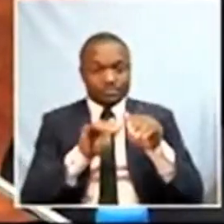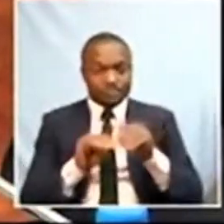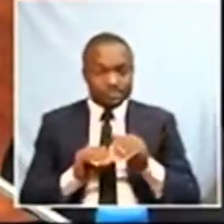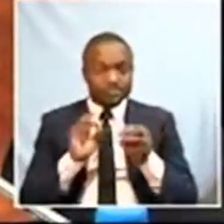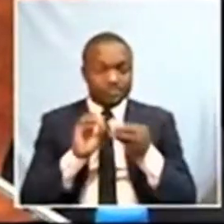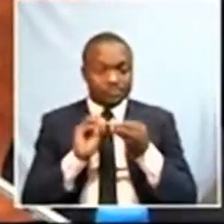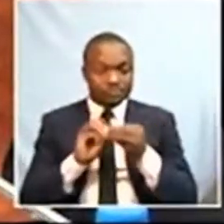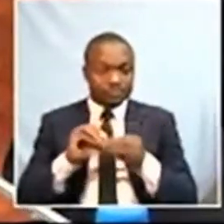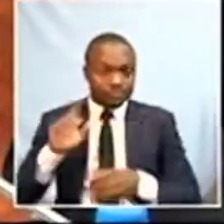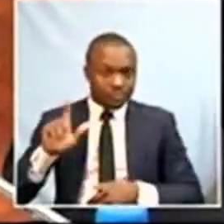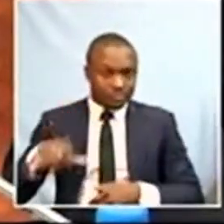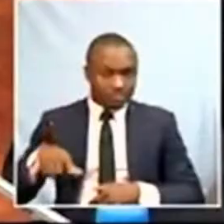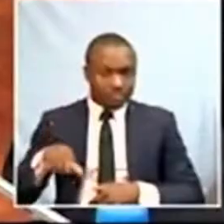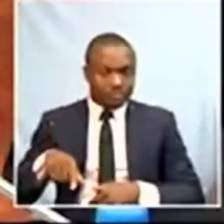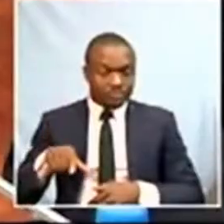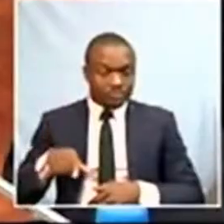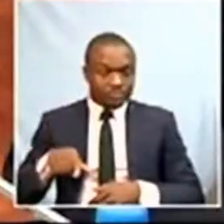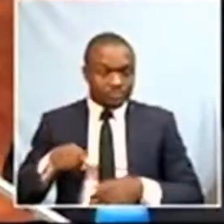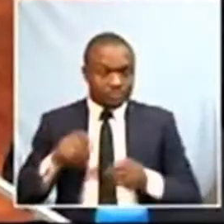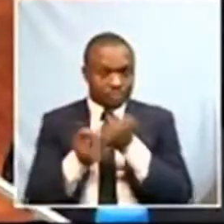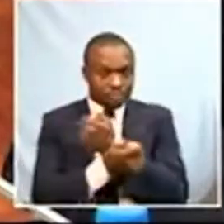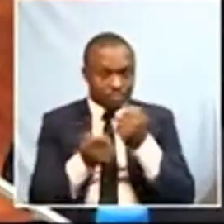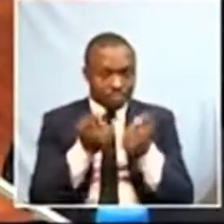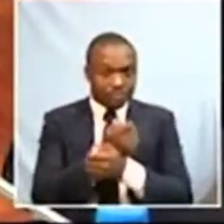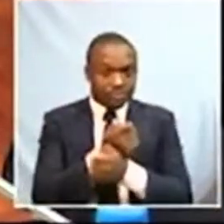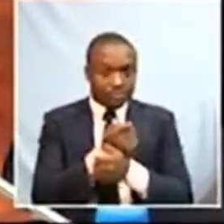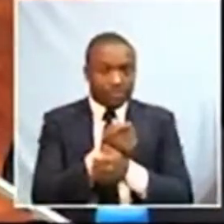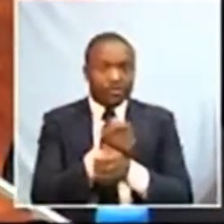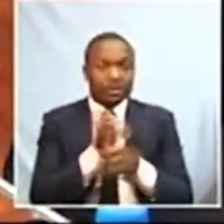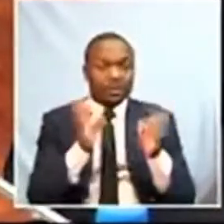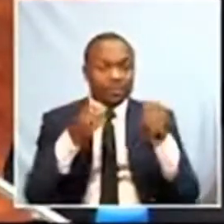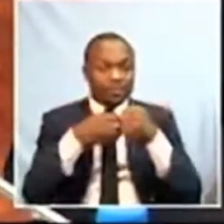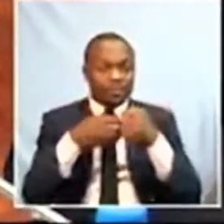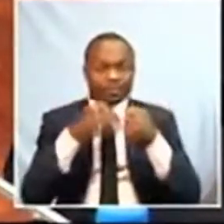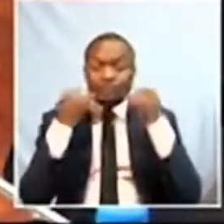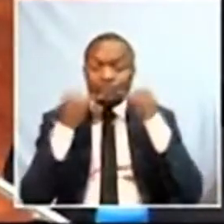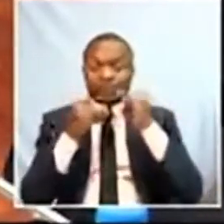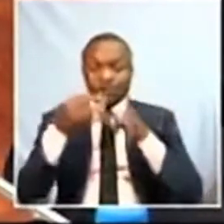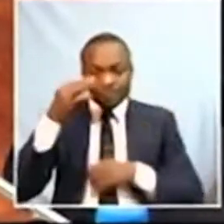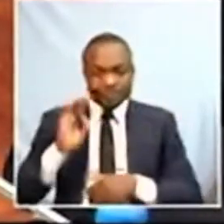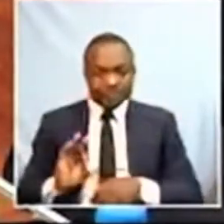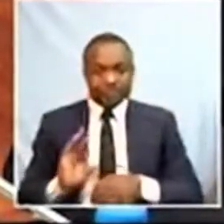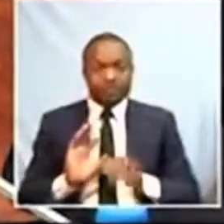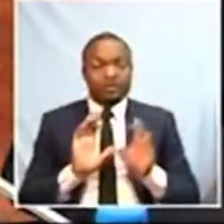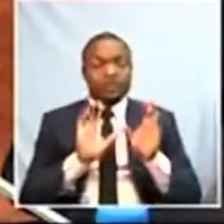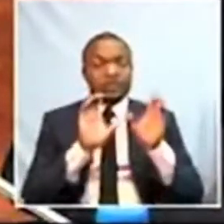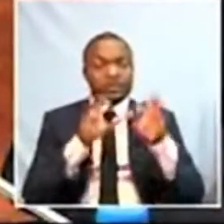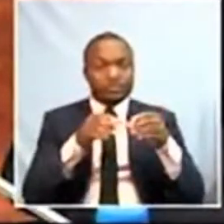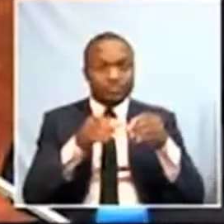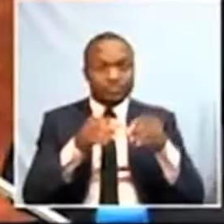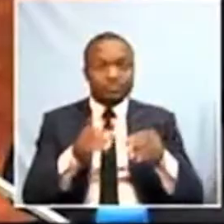further delay in validating account details for benefiting clubs.